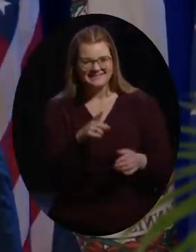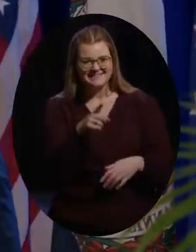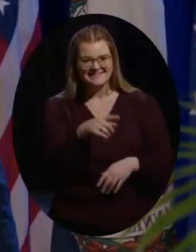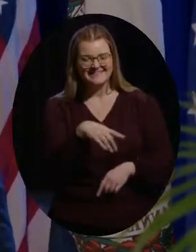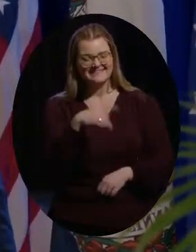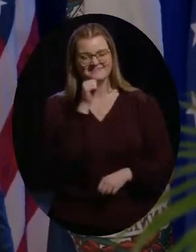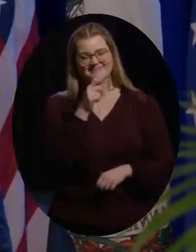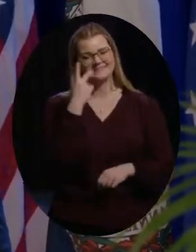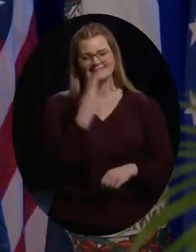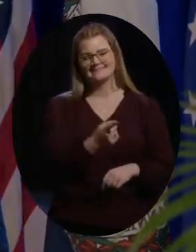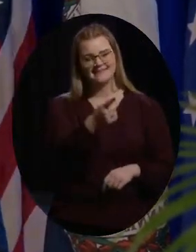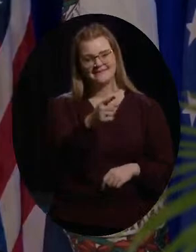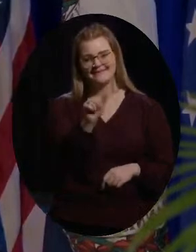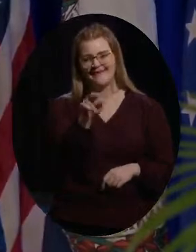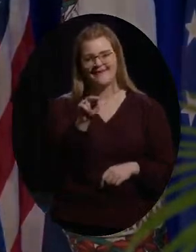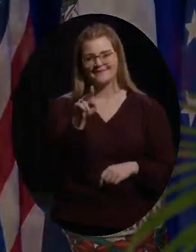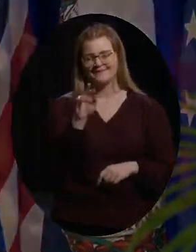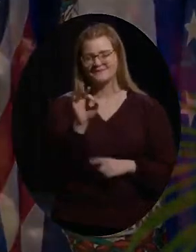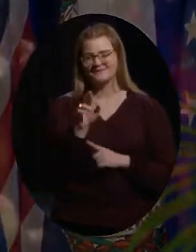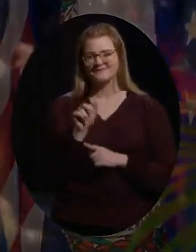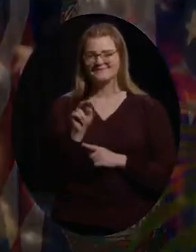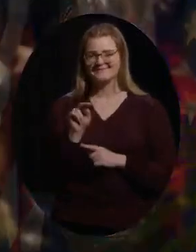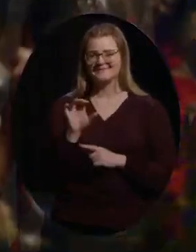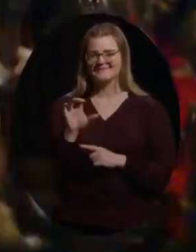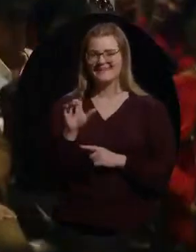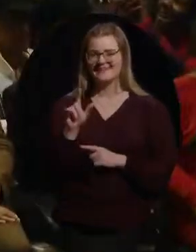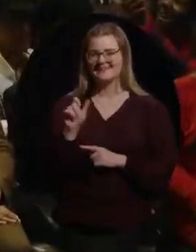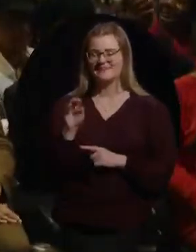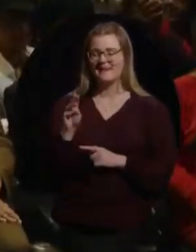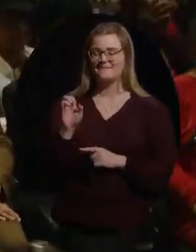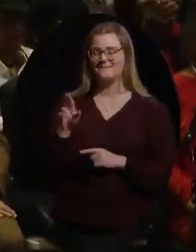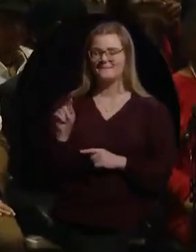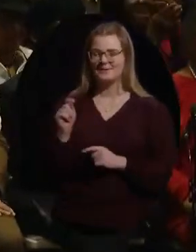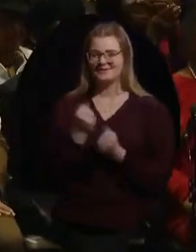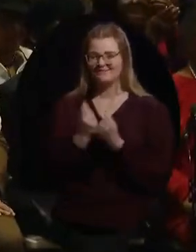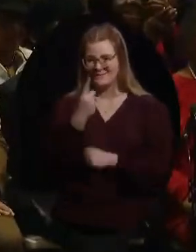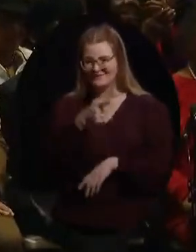I did not see Ann Francis Lambert, everyone.